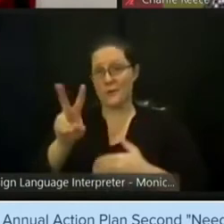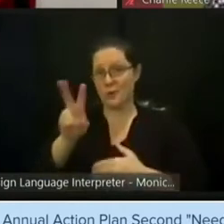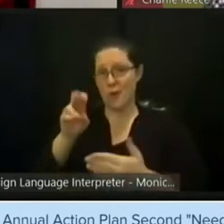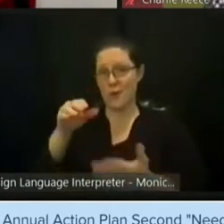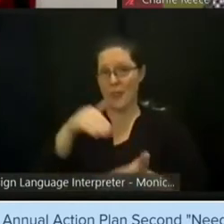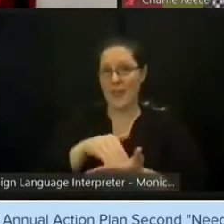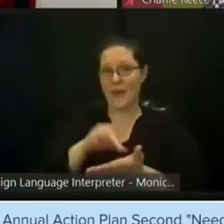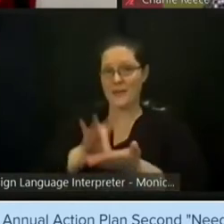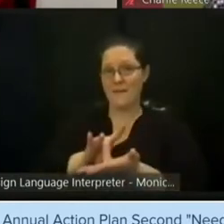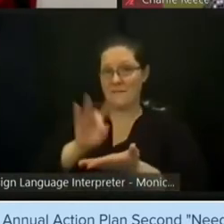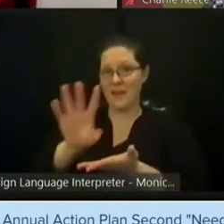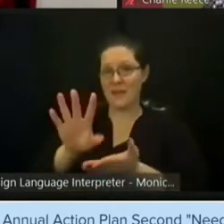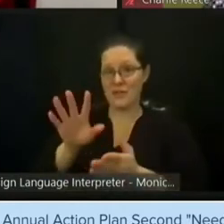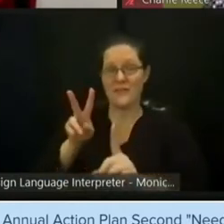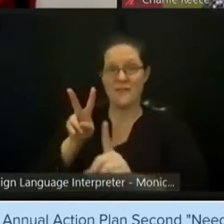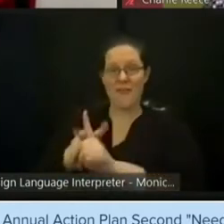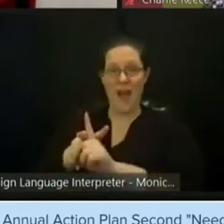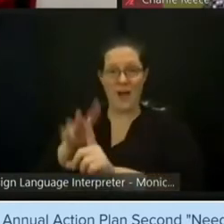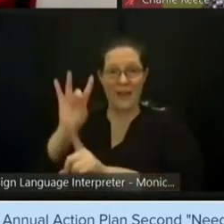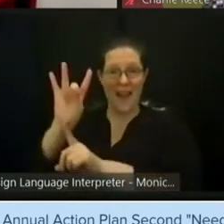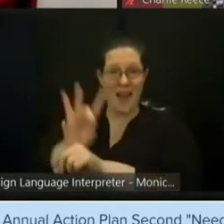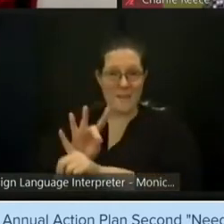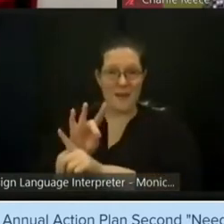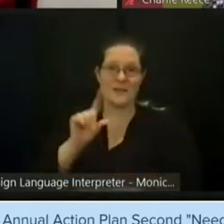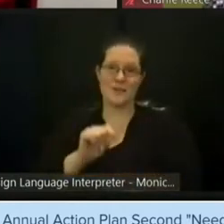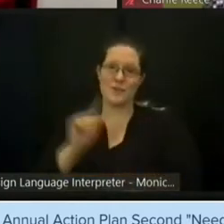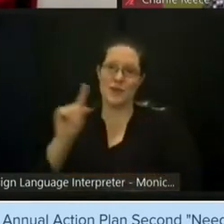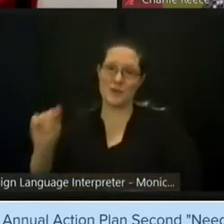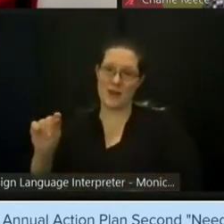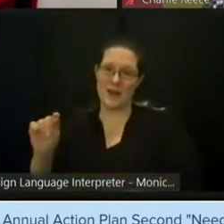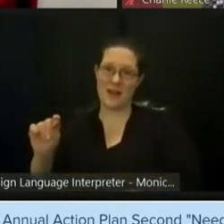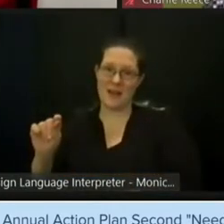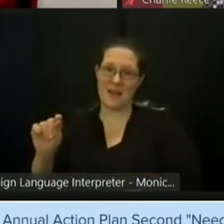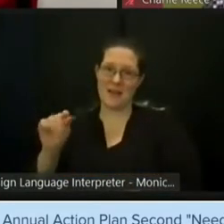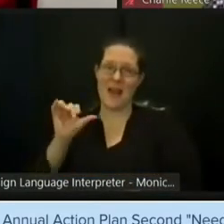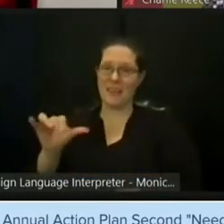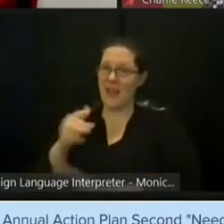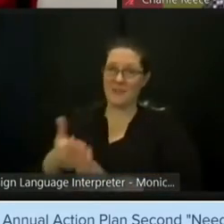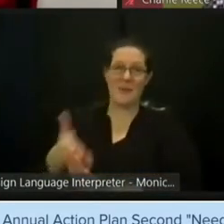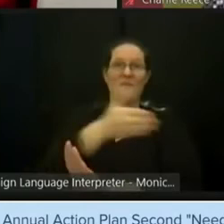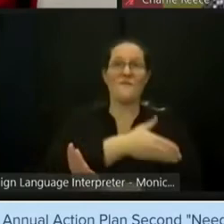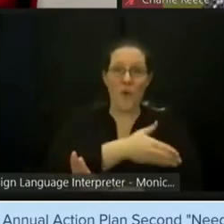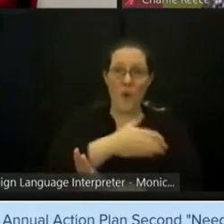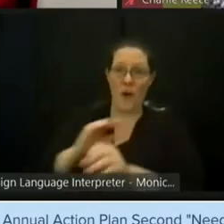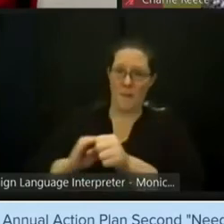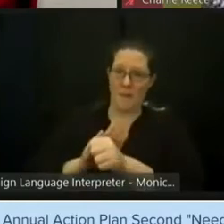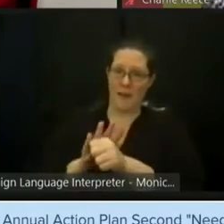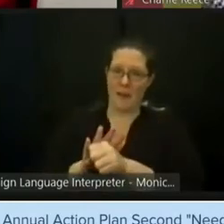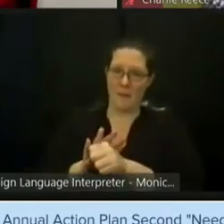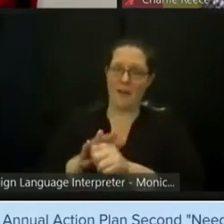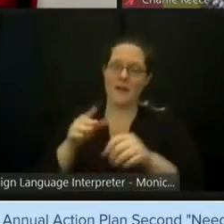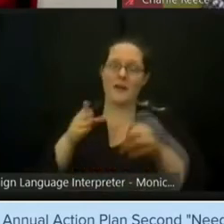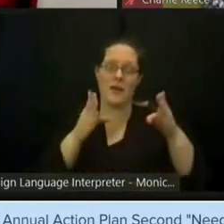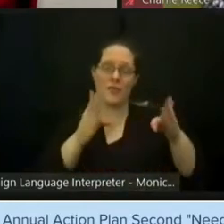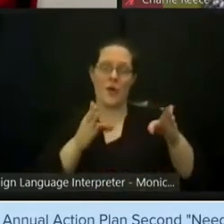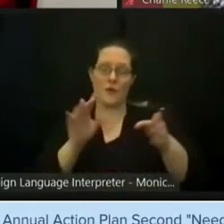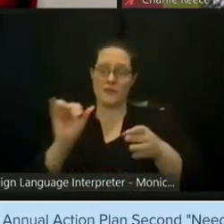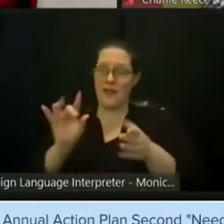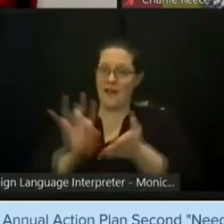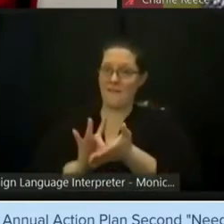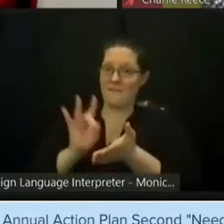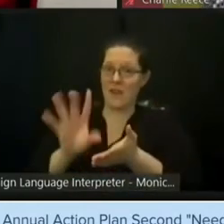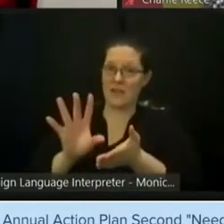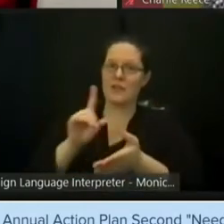filed in an eighth-month period in 2020. And that was before the pandemic. Durham's eviction rates was almost double the